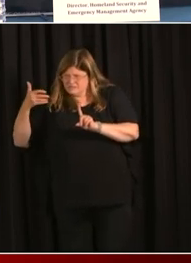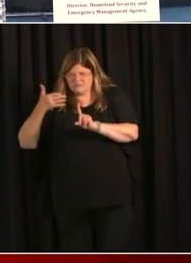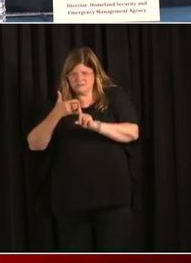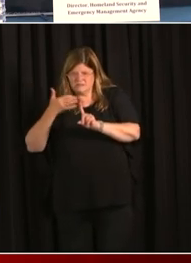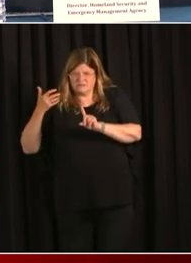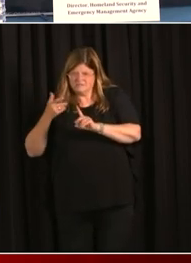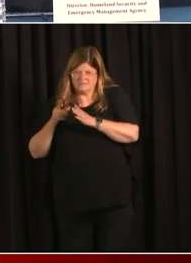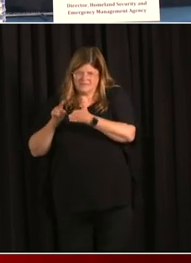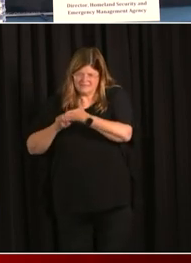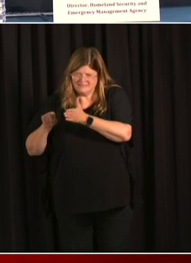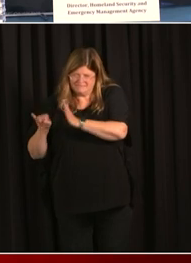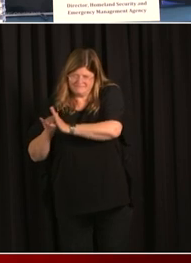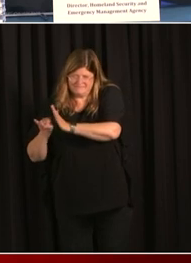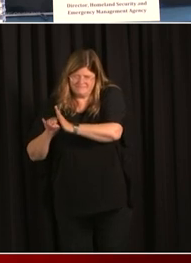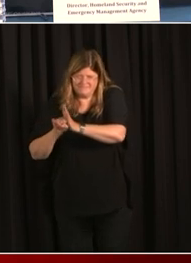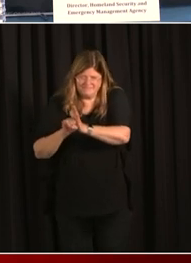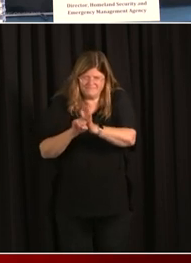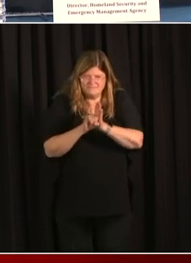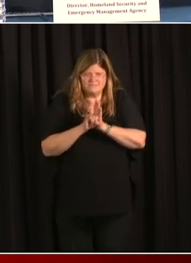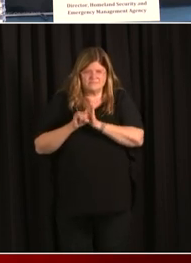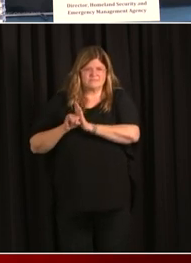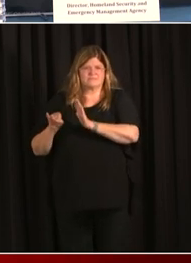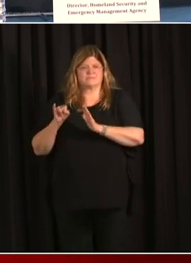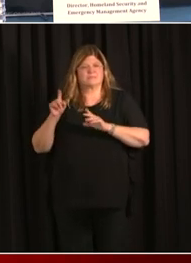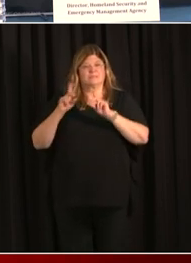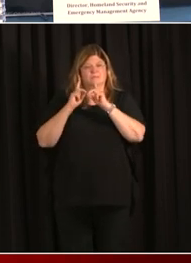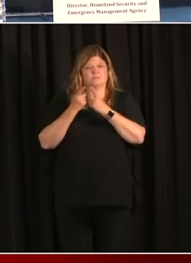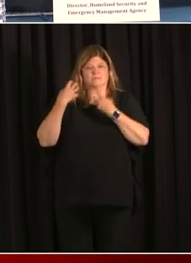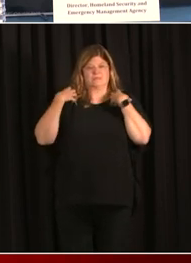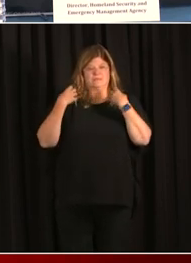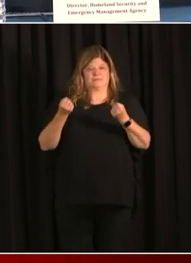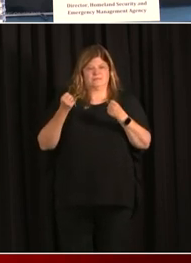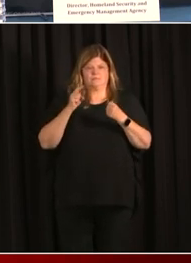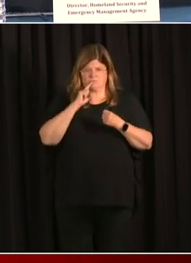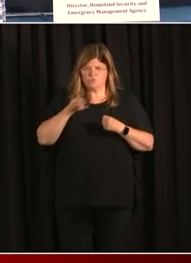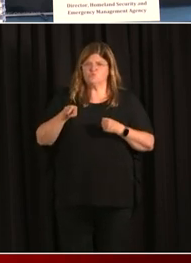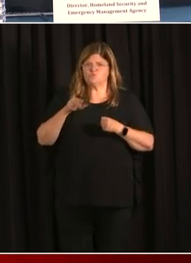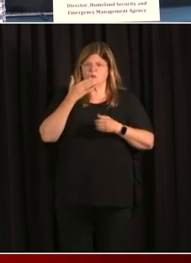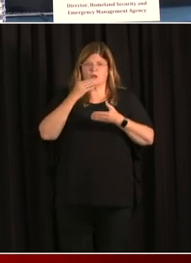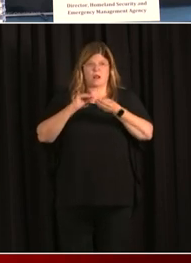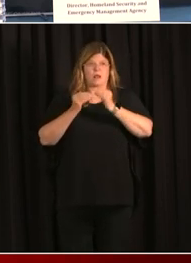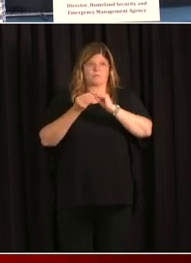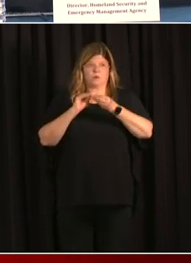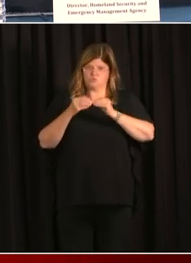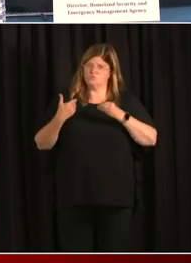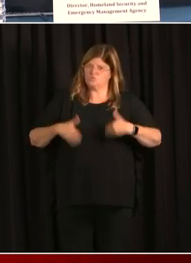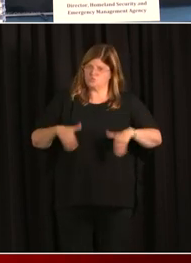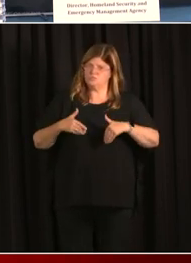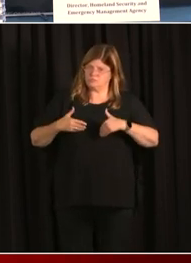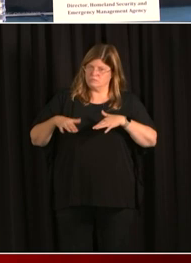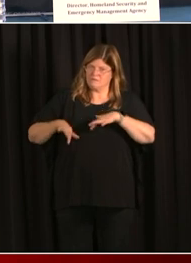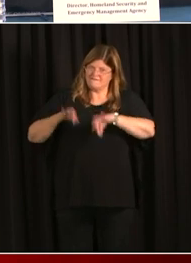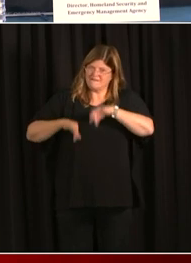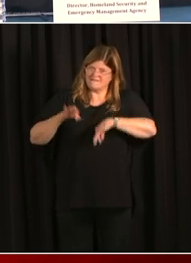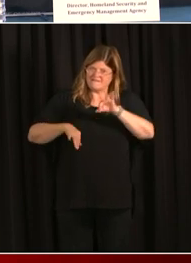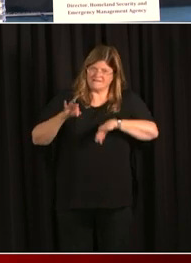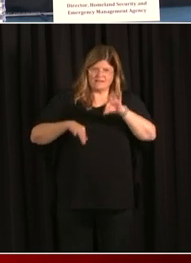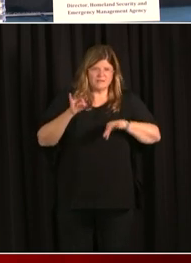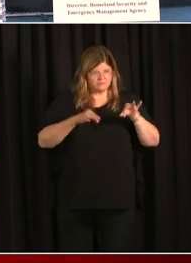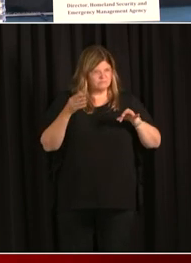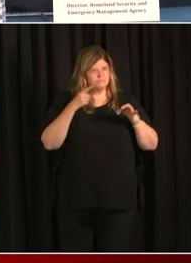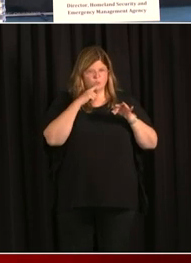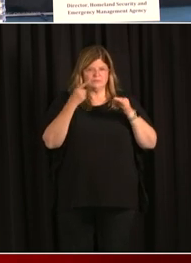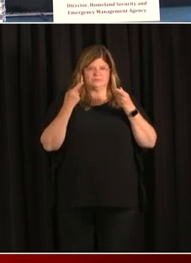under the Department of Health, and you can see some of the numbers there in the success they've had in contacting new cases. Next slide.